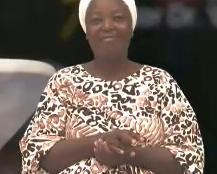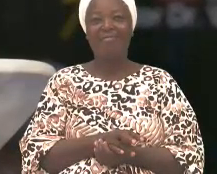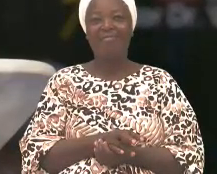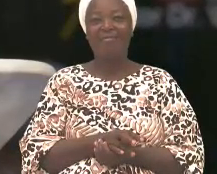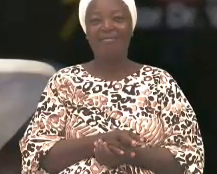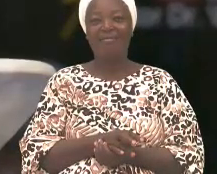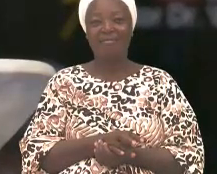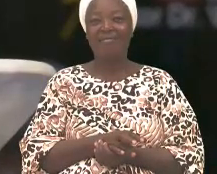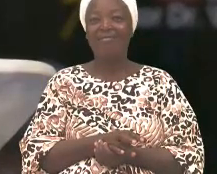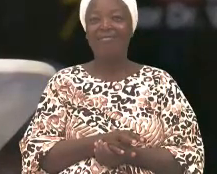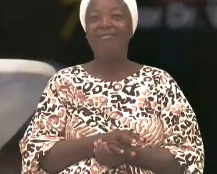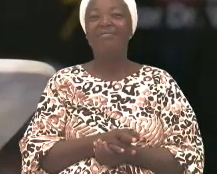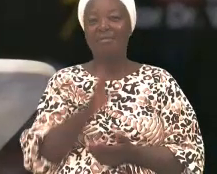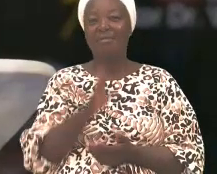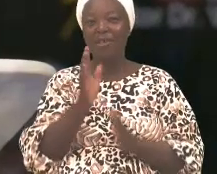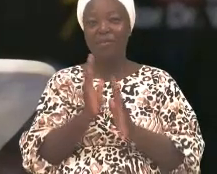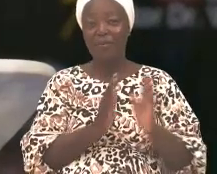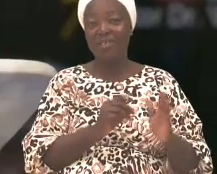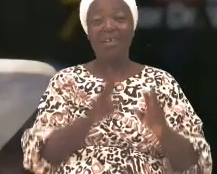Get ready. Cry no more.